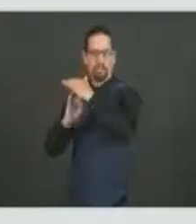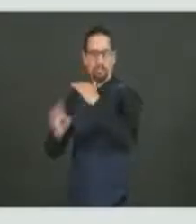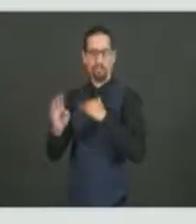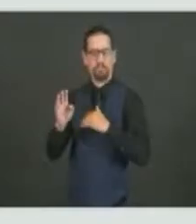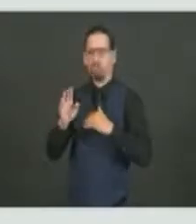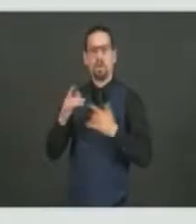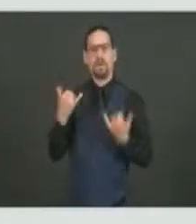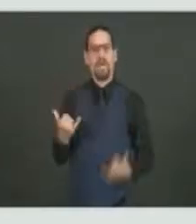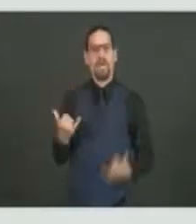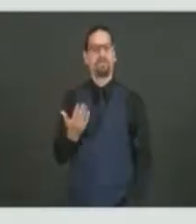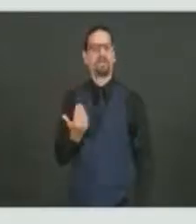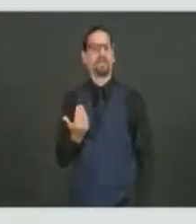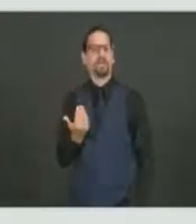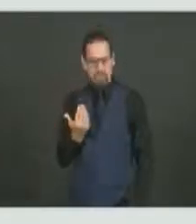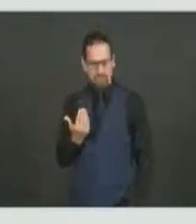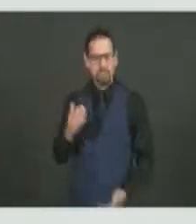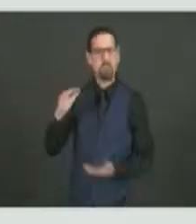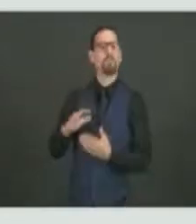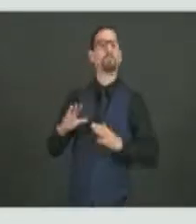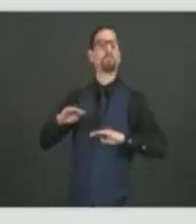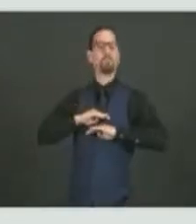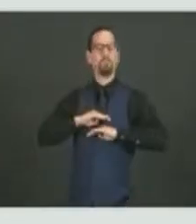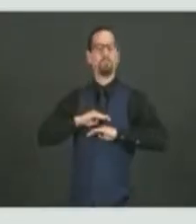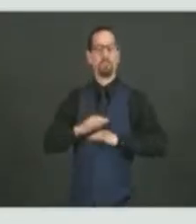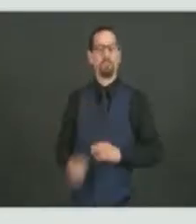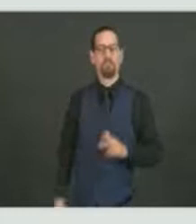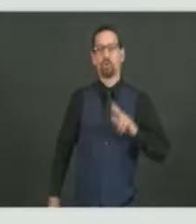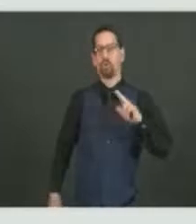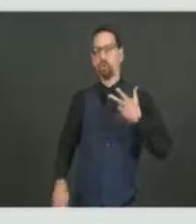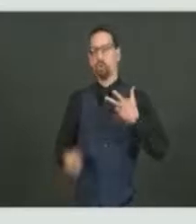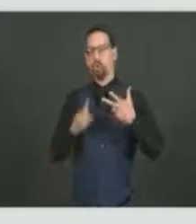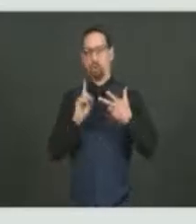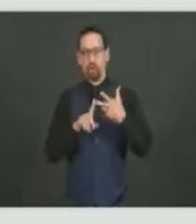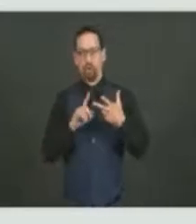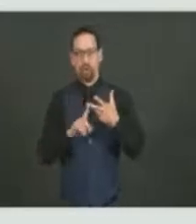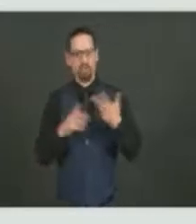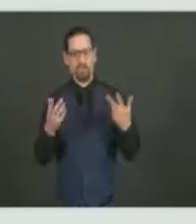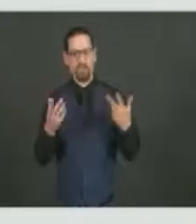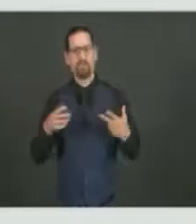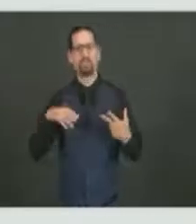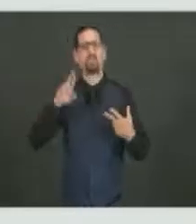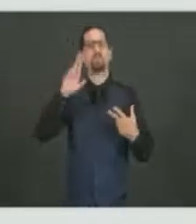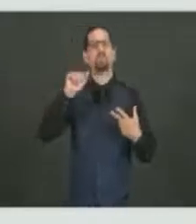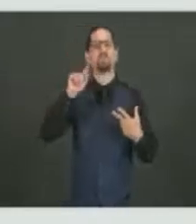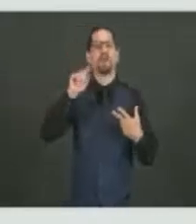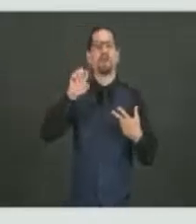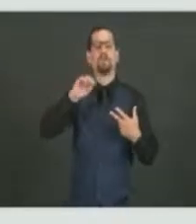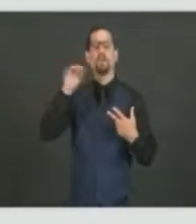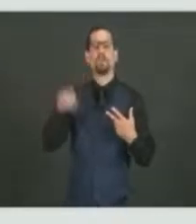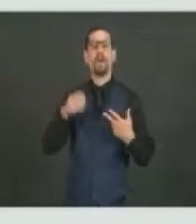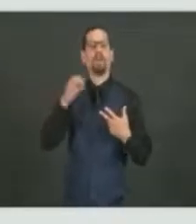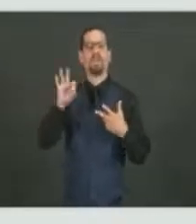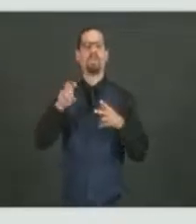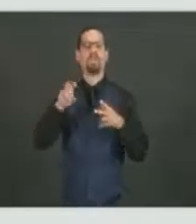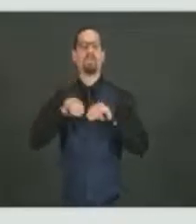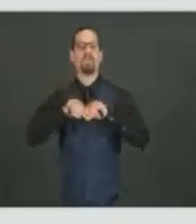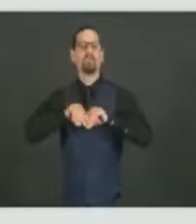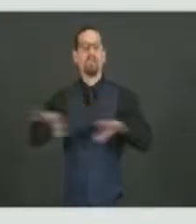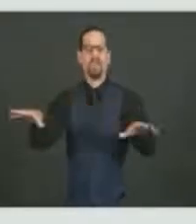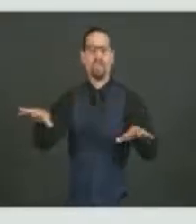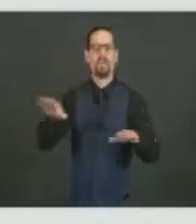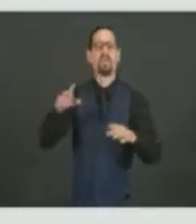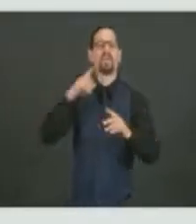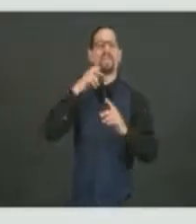Third, we said we needed to see our rate of spread, which is sometimes called the R0, the RT,